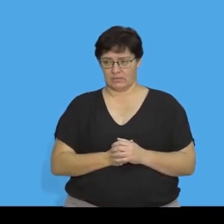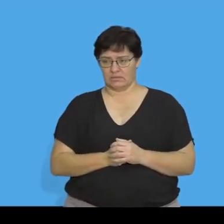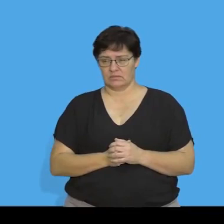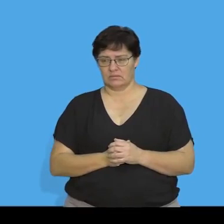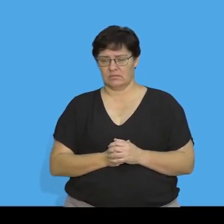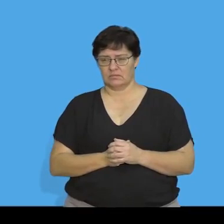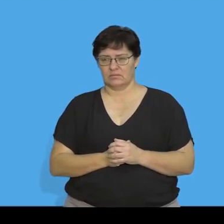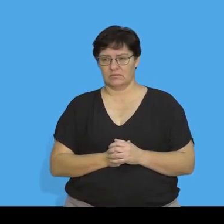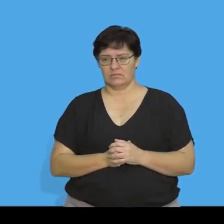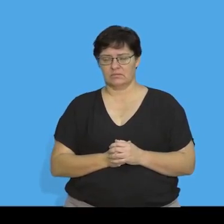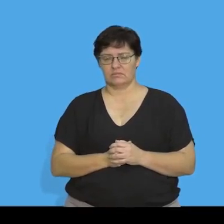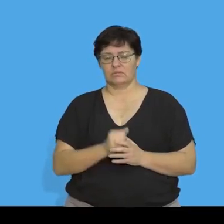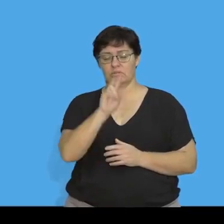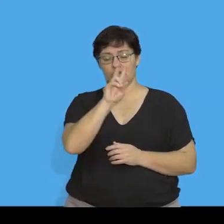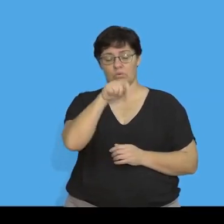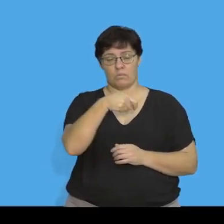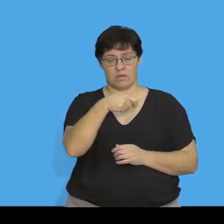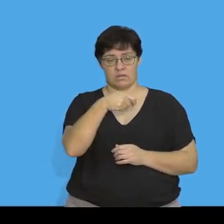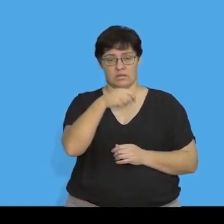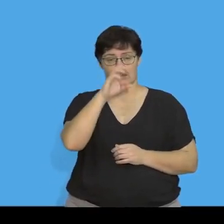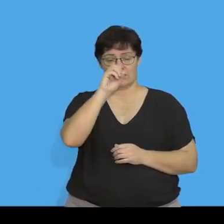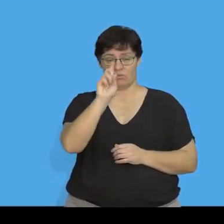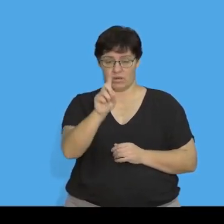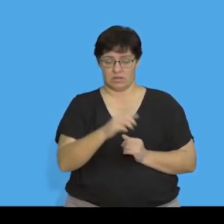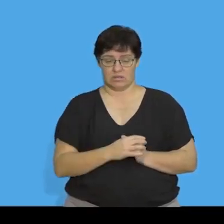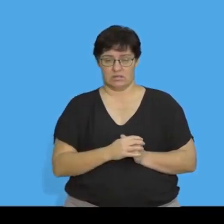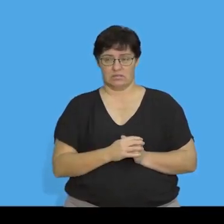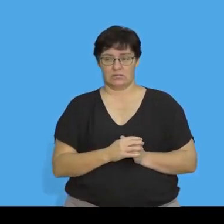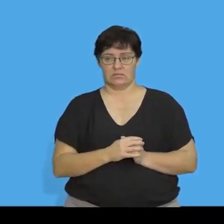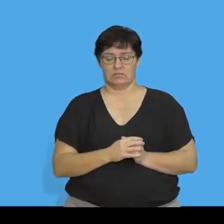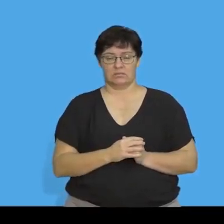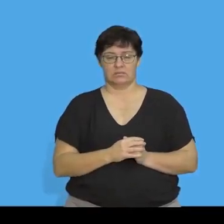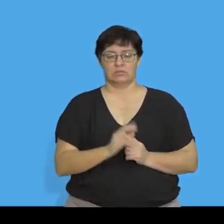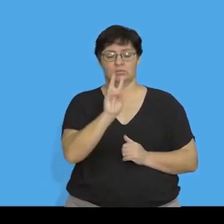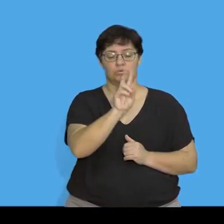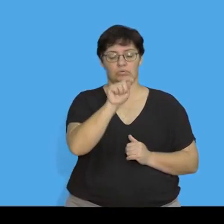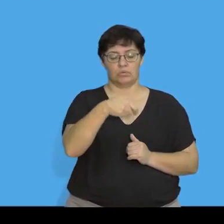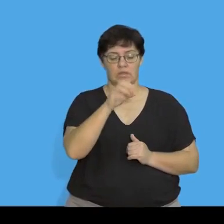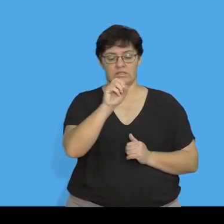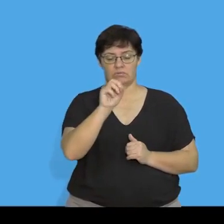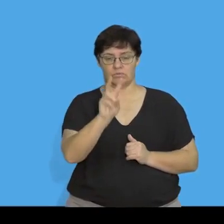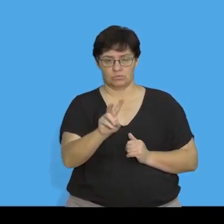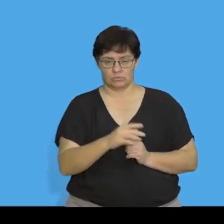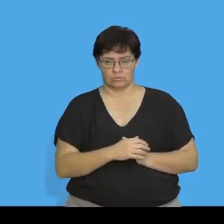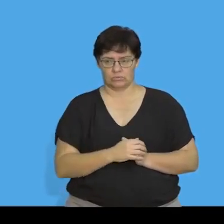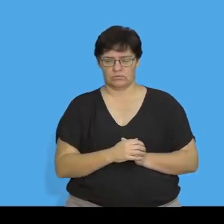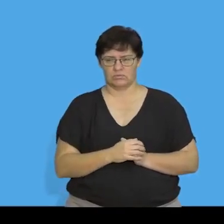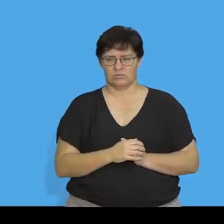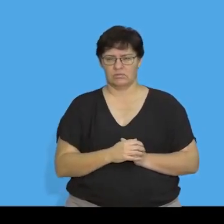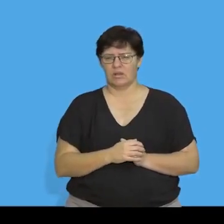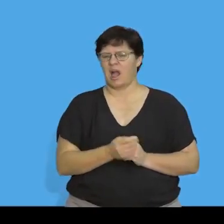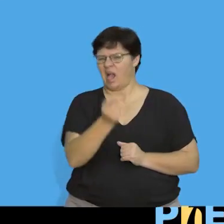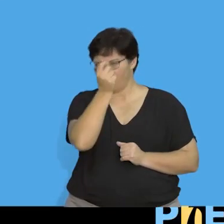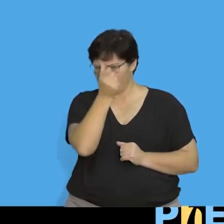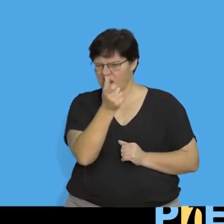And so this was 2,01. This is 2,02. So there's a small change, but